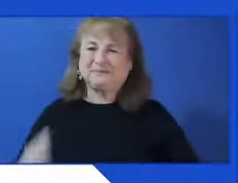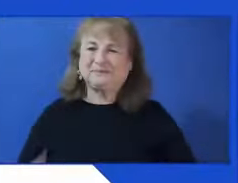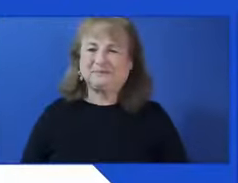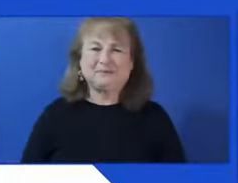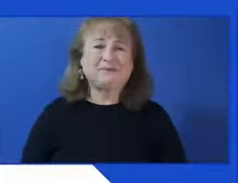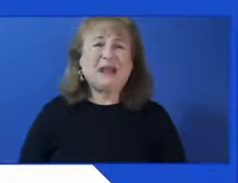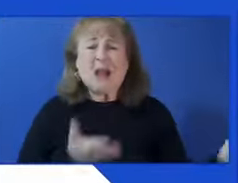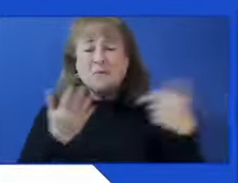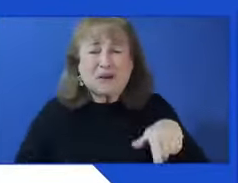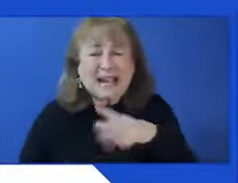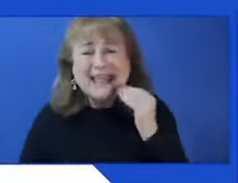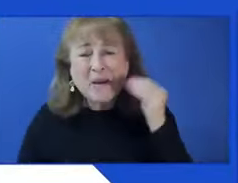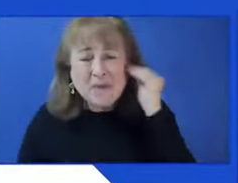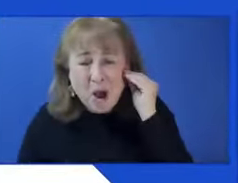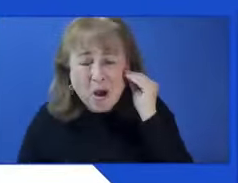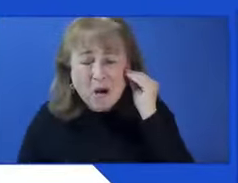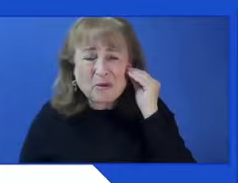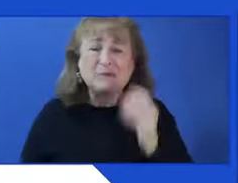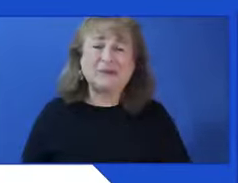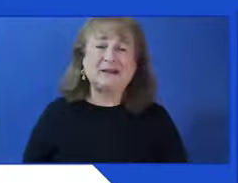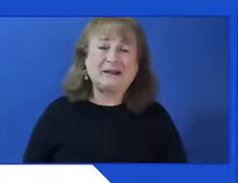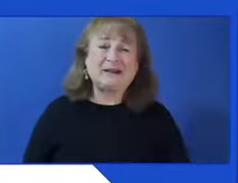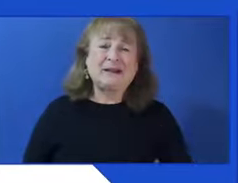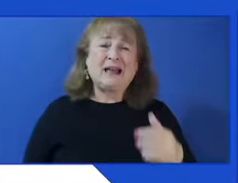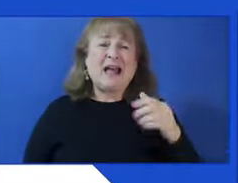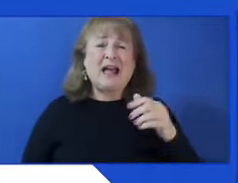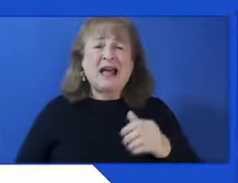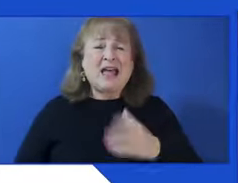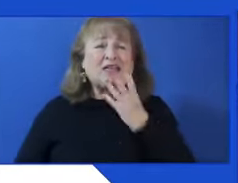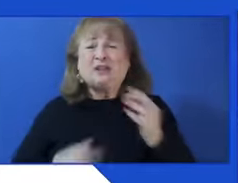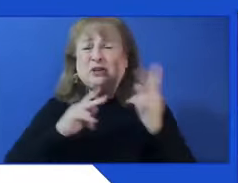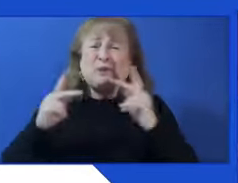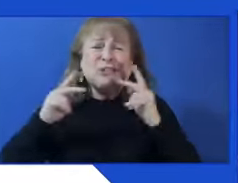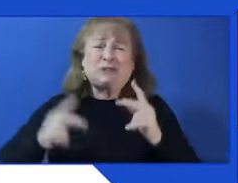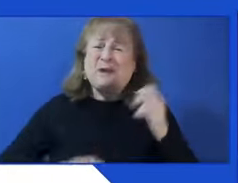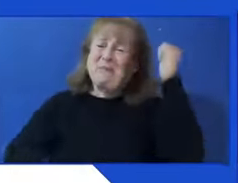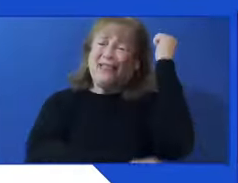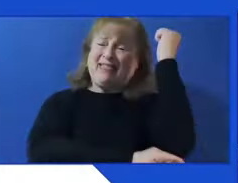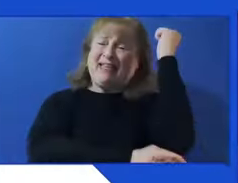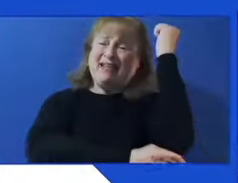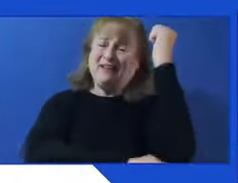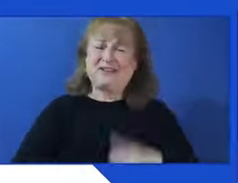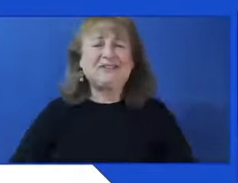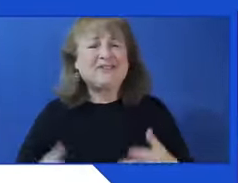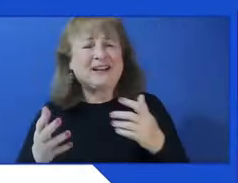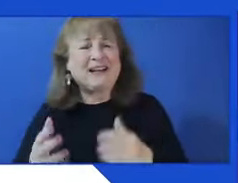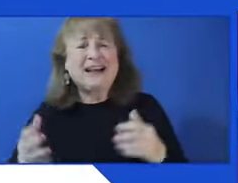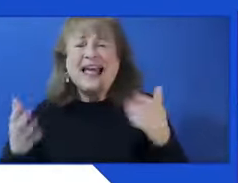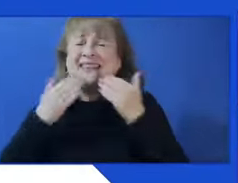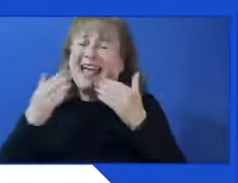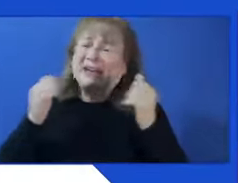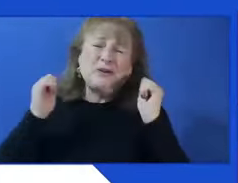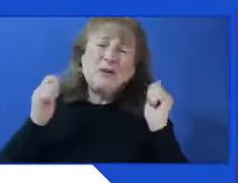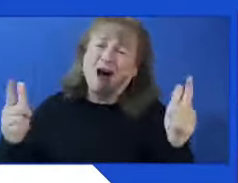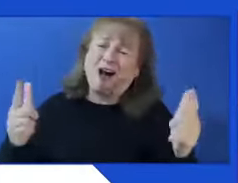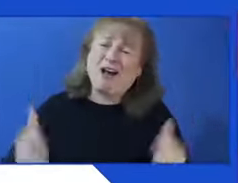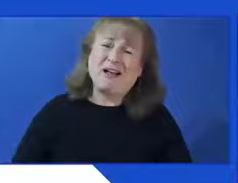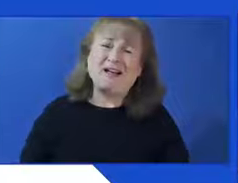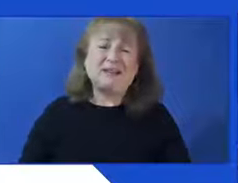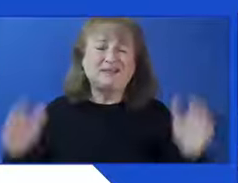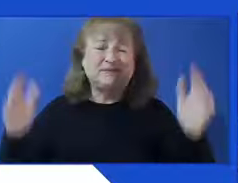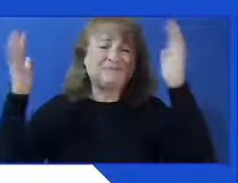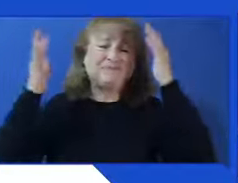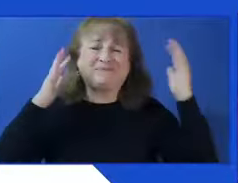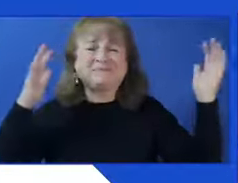Bring them home. Am Yisrael Chai! Thank you, everyone.